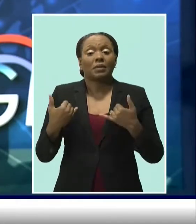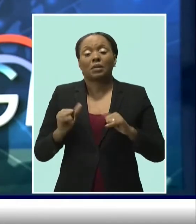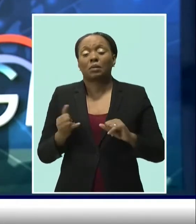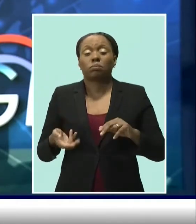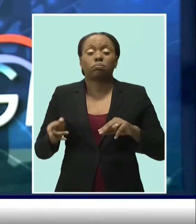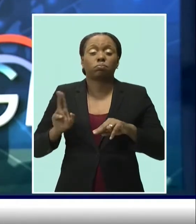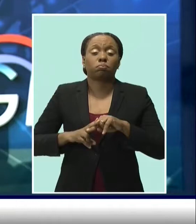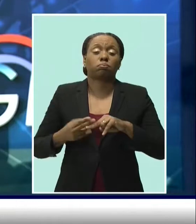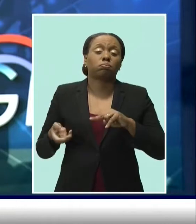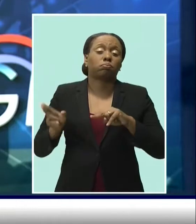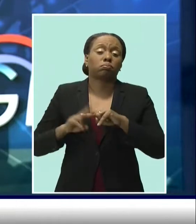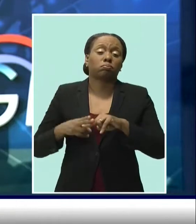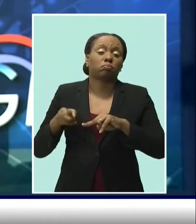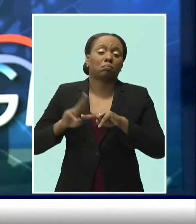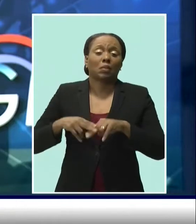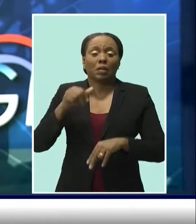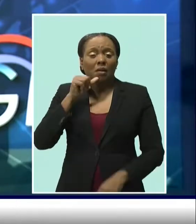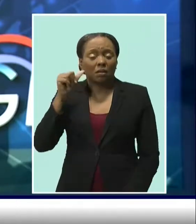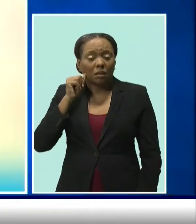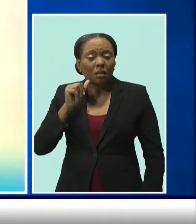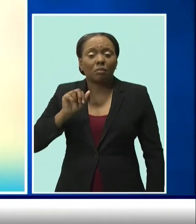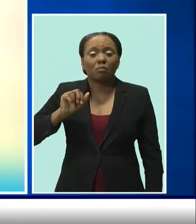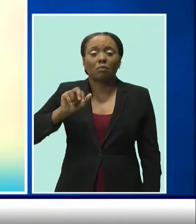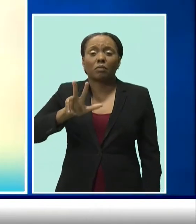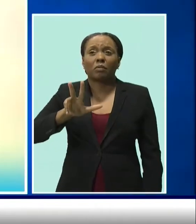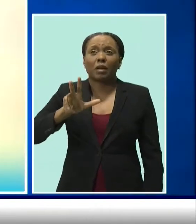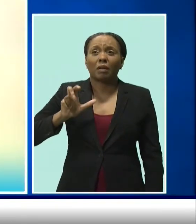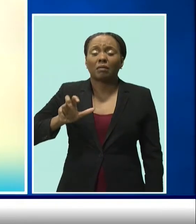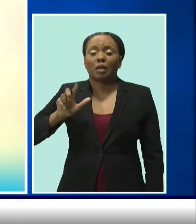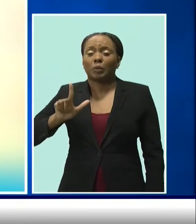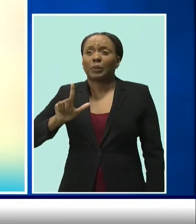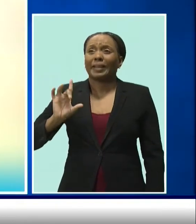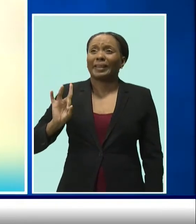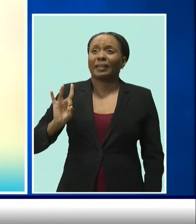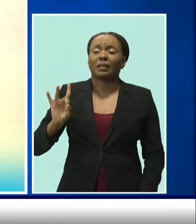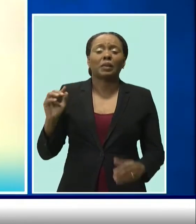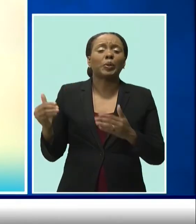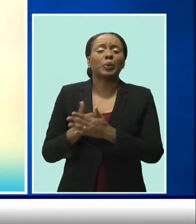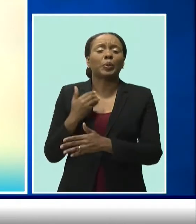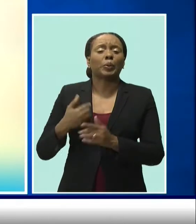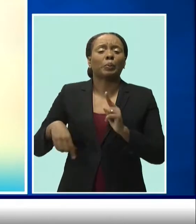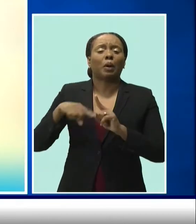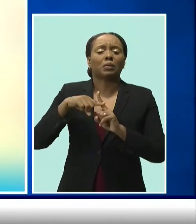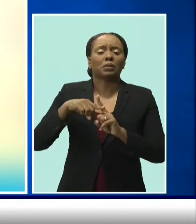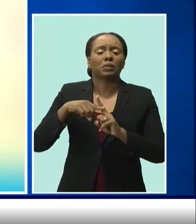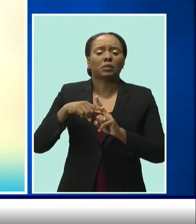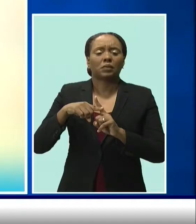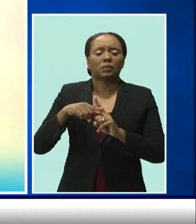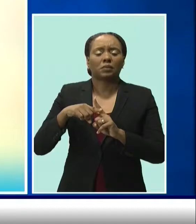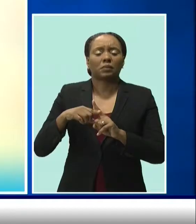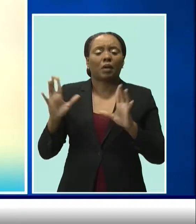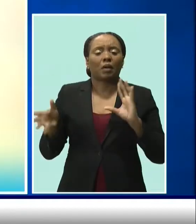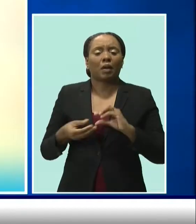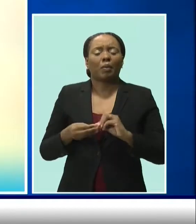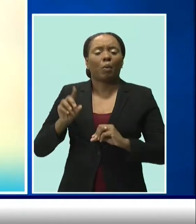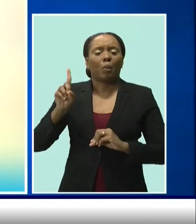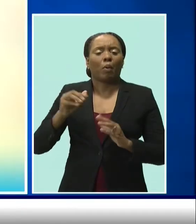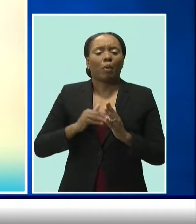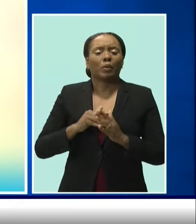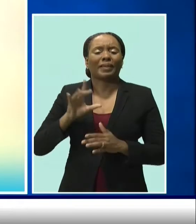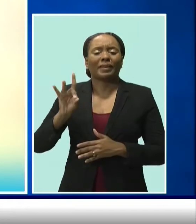cases continue to be high. A total of 328 new cases were identified by the Best dos Santos Public Health Lab out